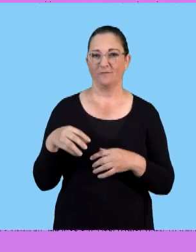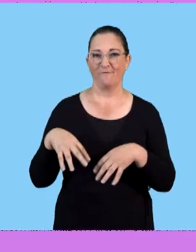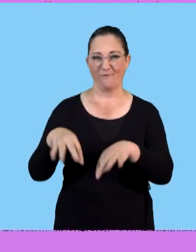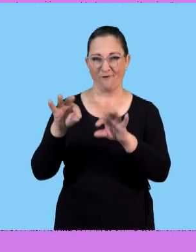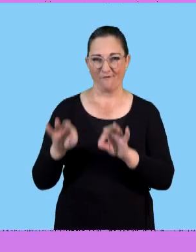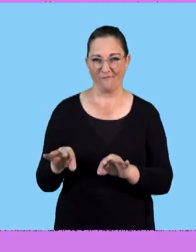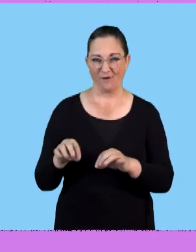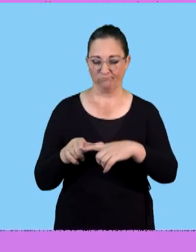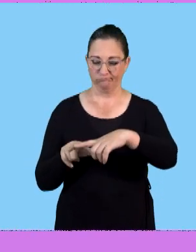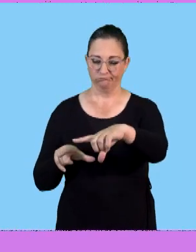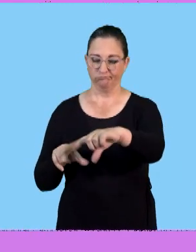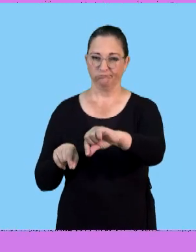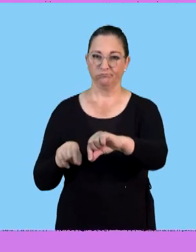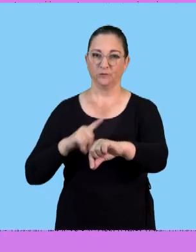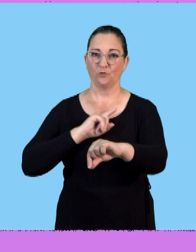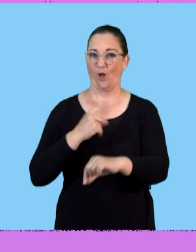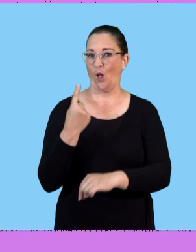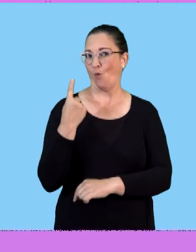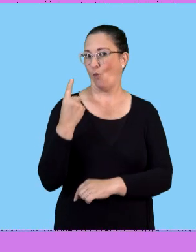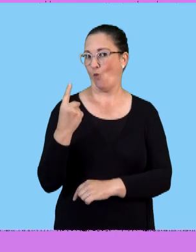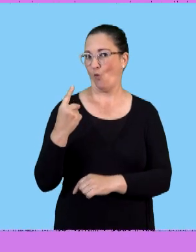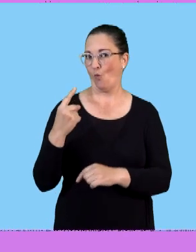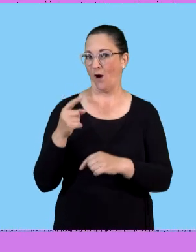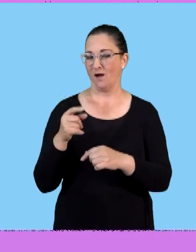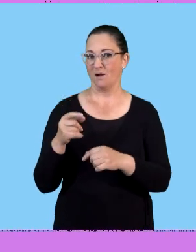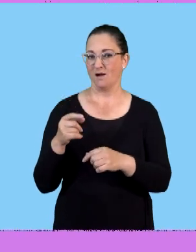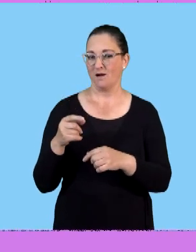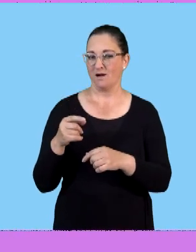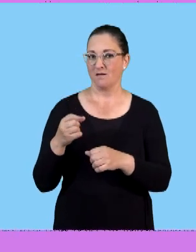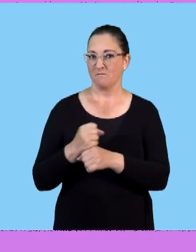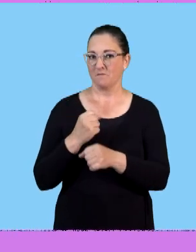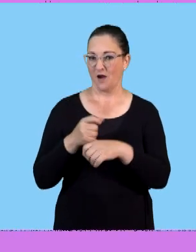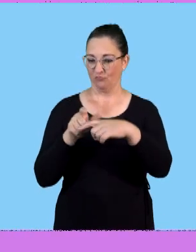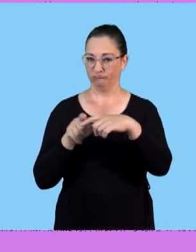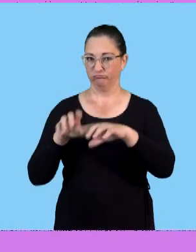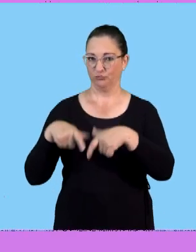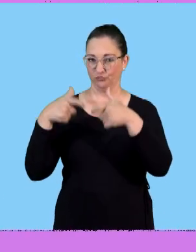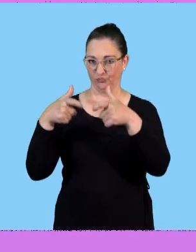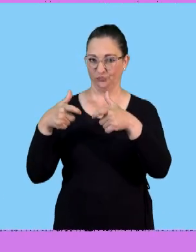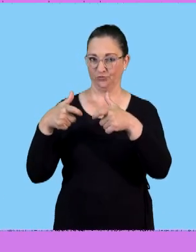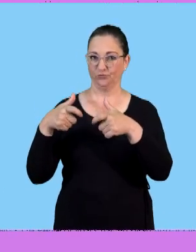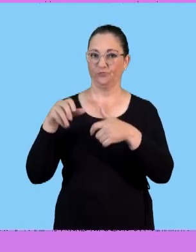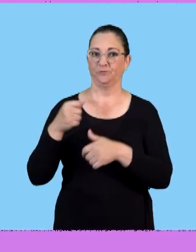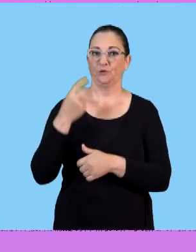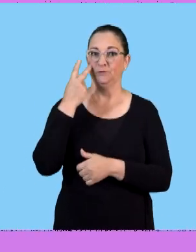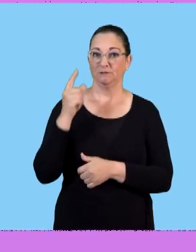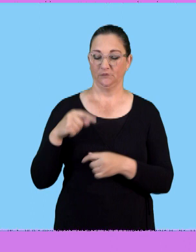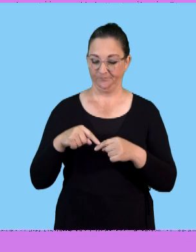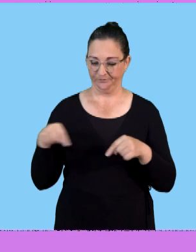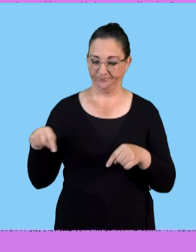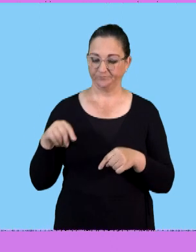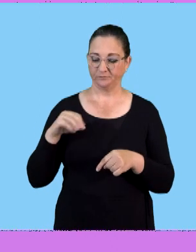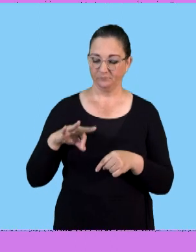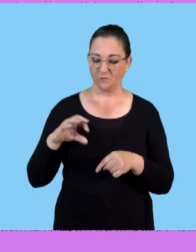of fabric required for one side of the stocking. And we see now the rectangular piece is 30 by